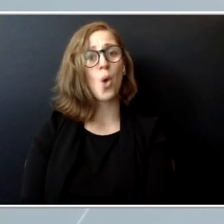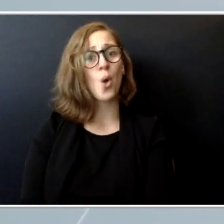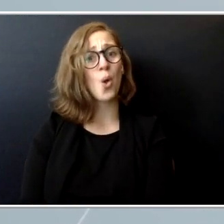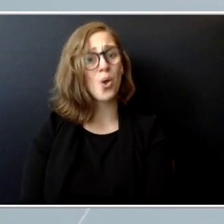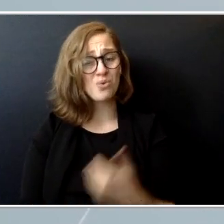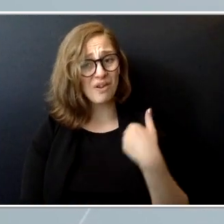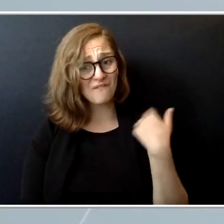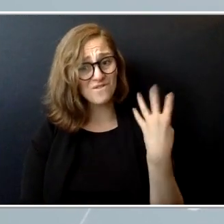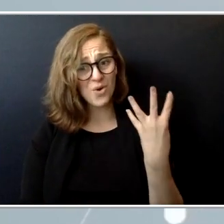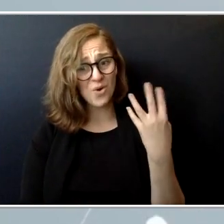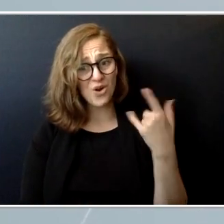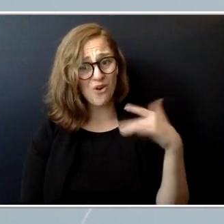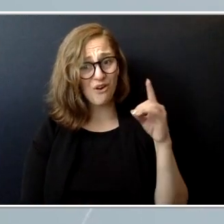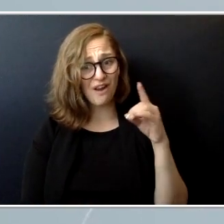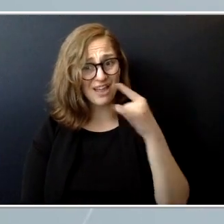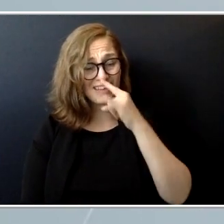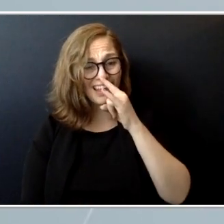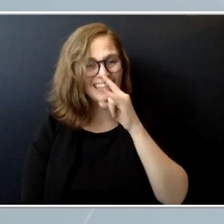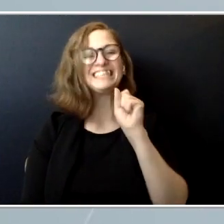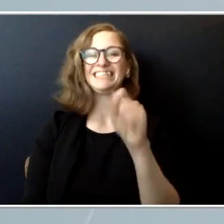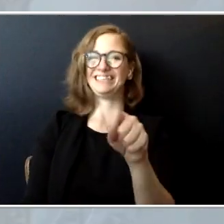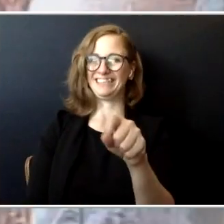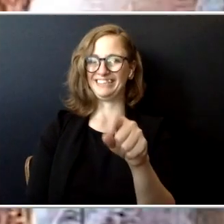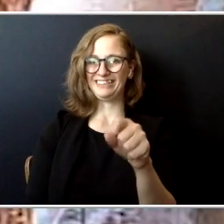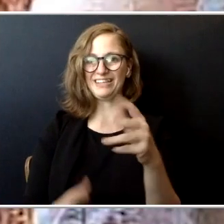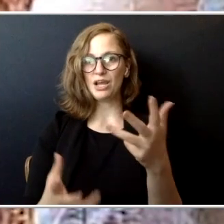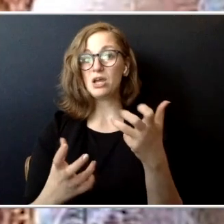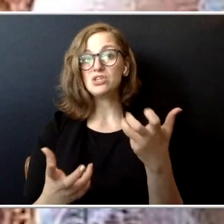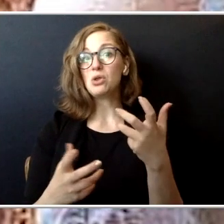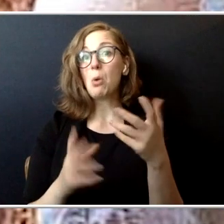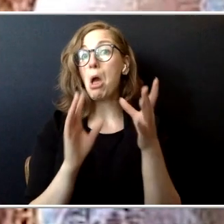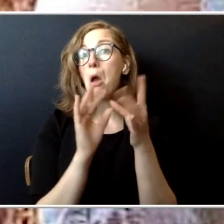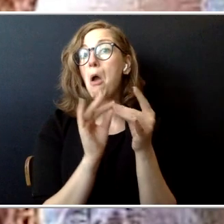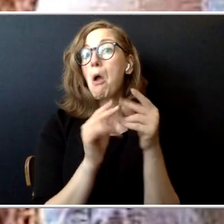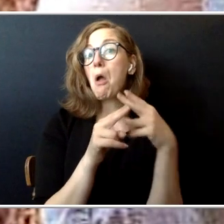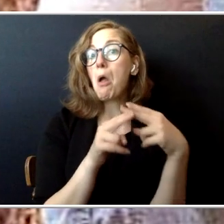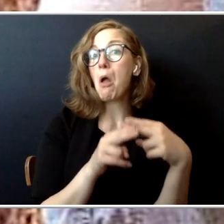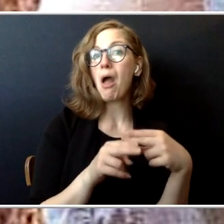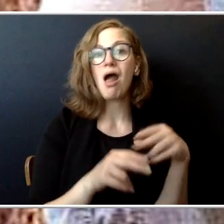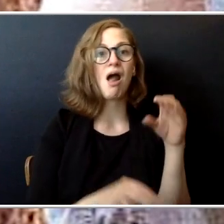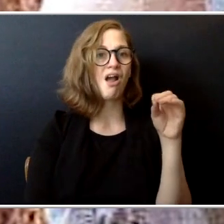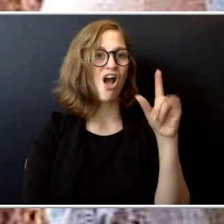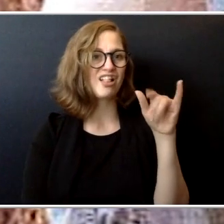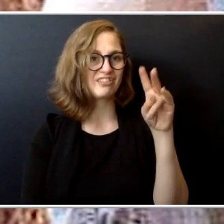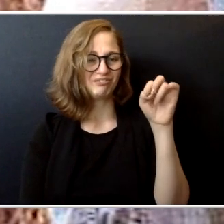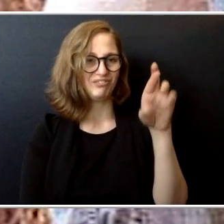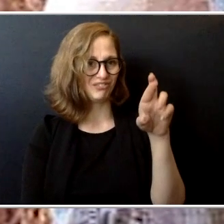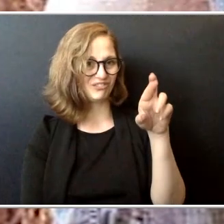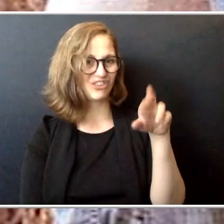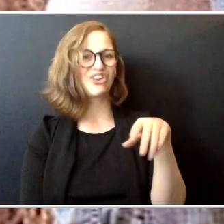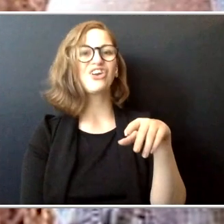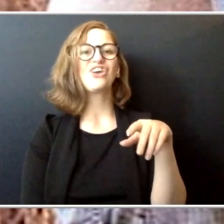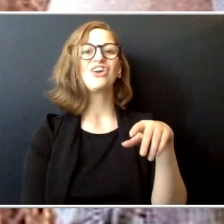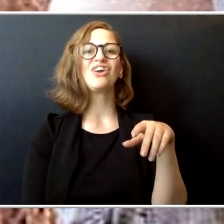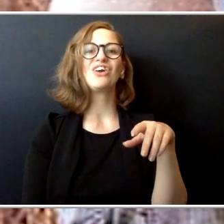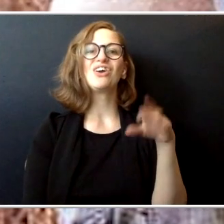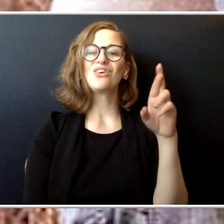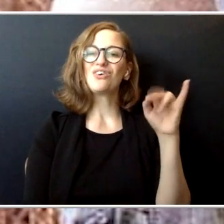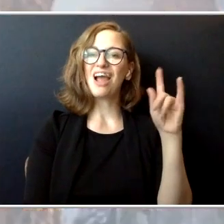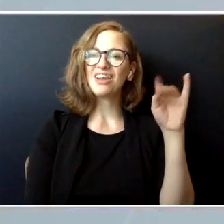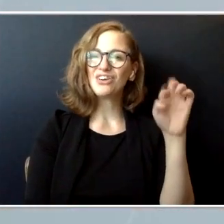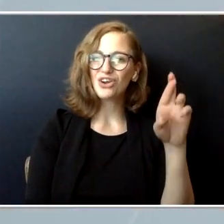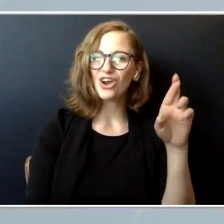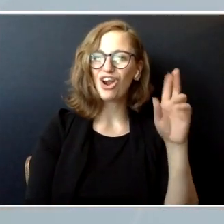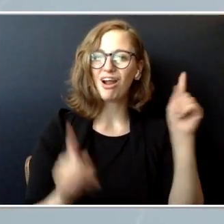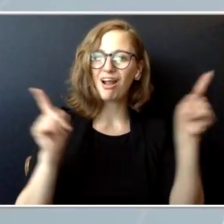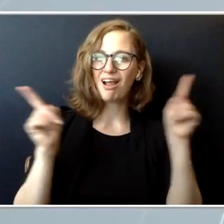4 grandbabies. Do you want to give anyone a shout out? That's Oliver and Ryder. They were eating ice cream there, and